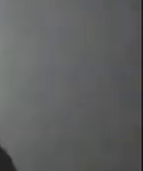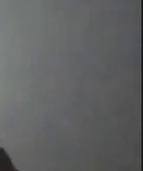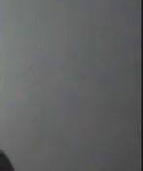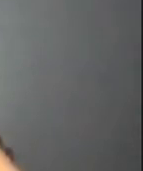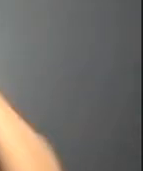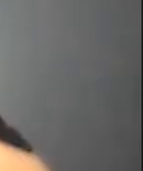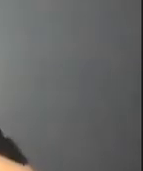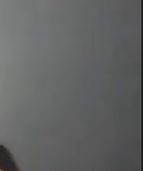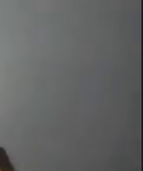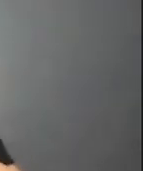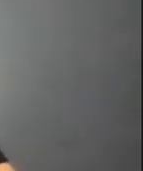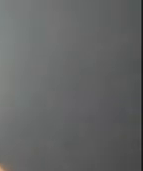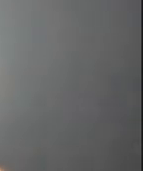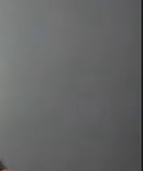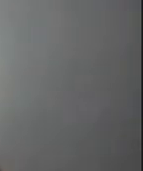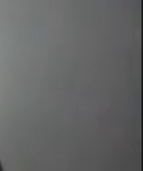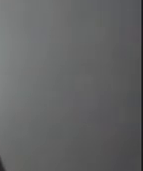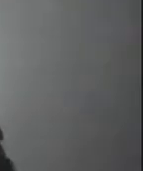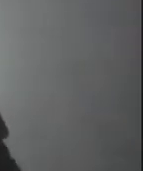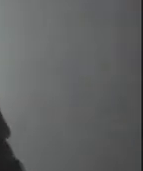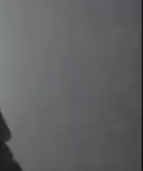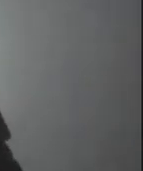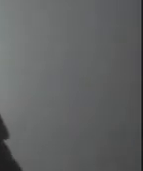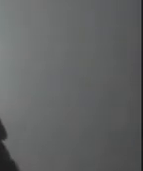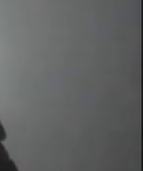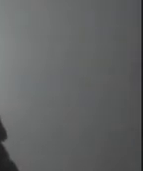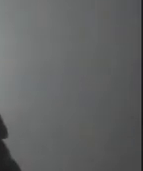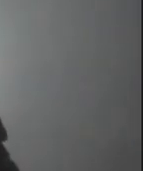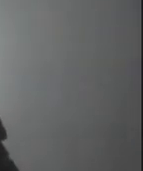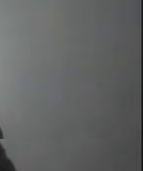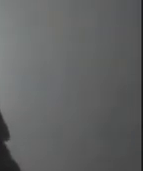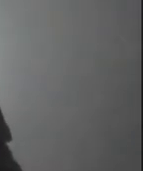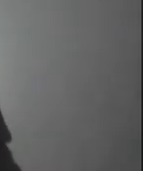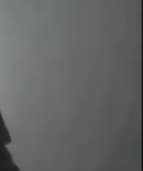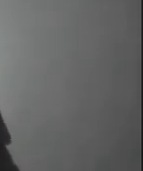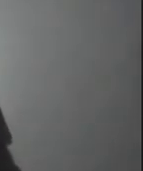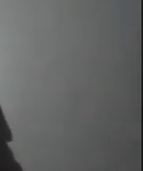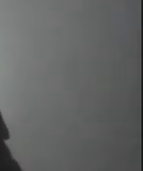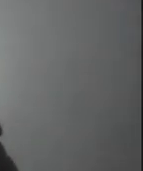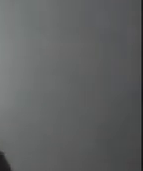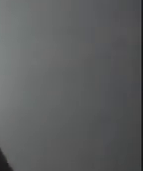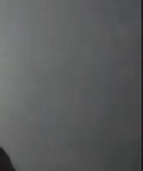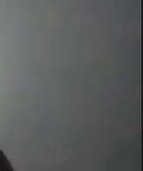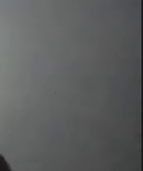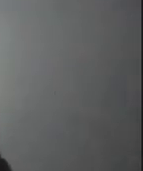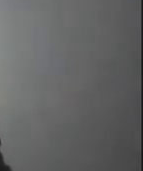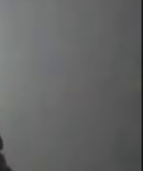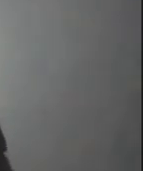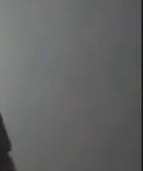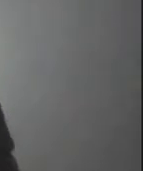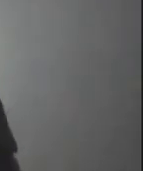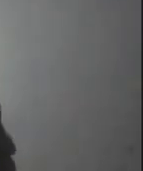so in doing the follow-up work, please bear that in mind. This is about equipping you to be able to build and